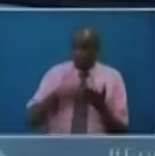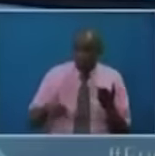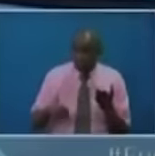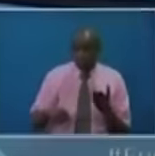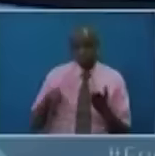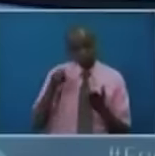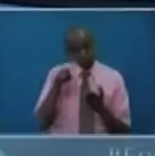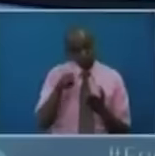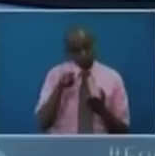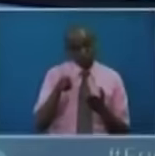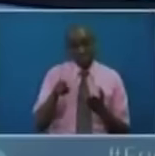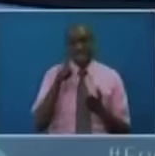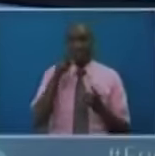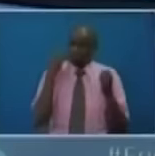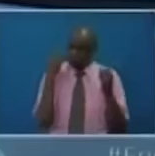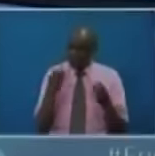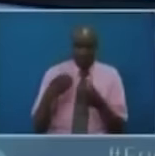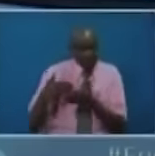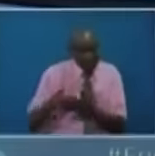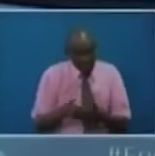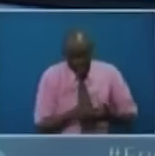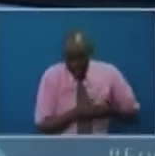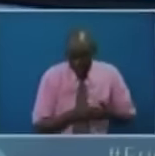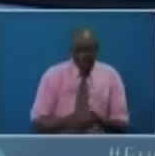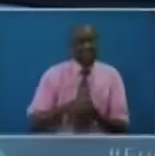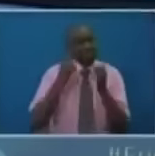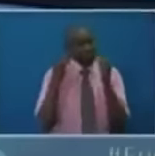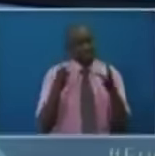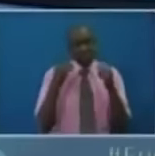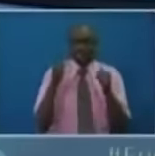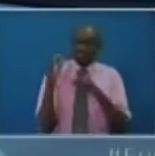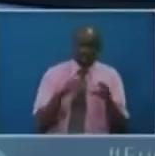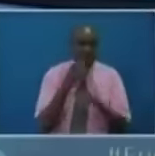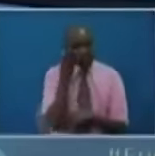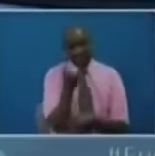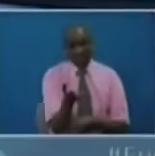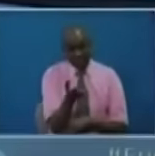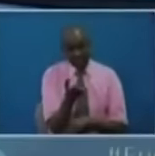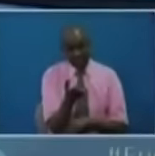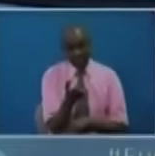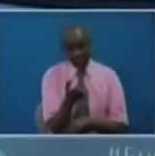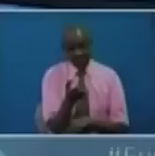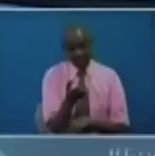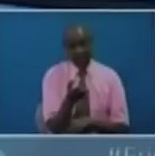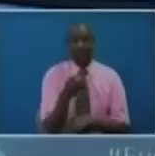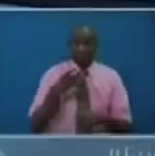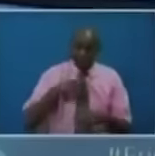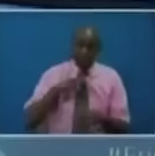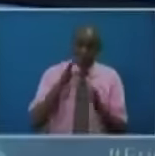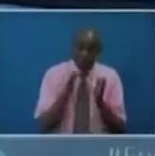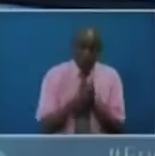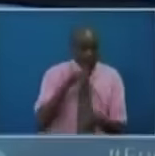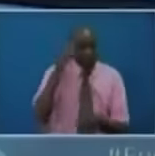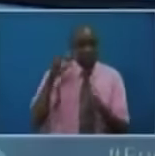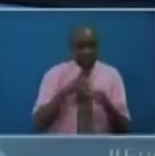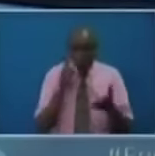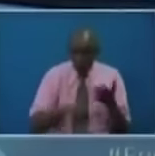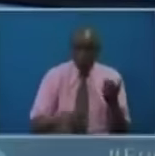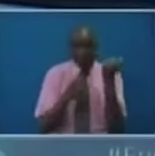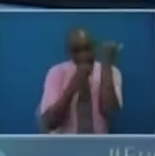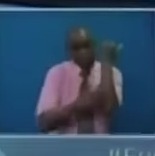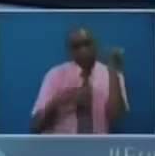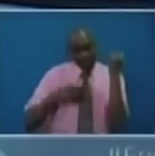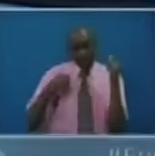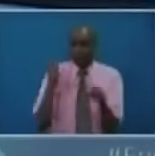you say the health of infants is at stake. Somebody here says those suffering most are the poor who